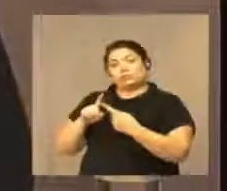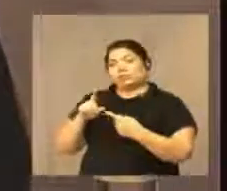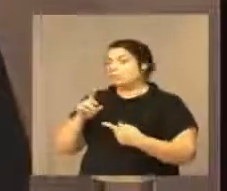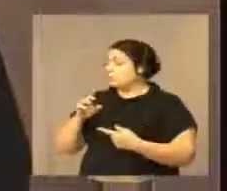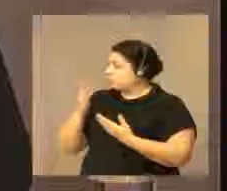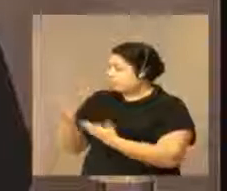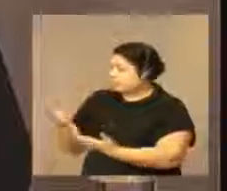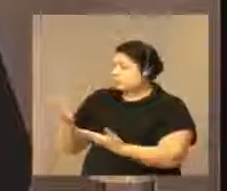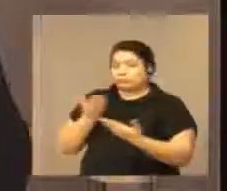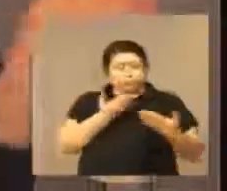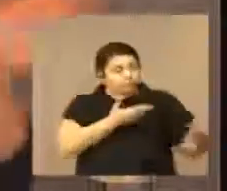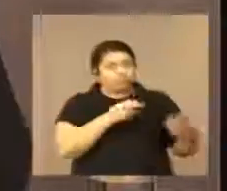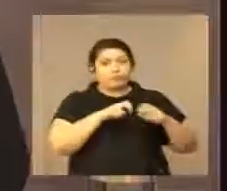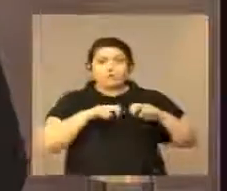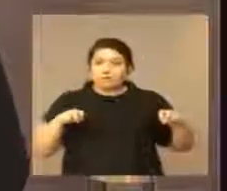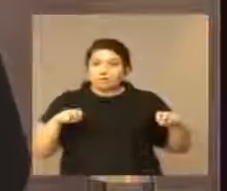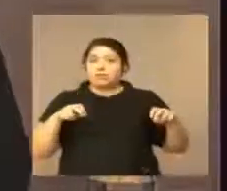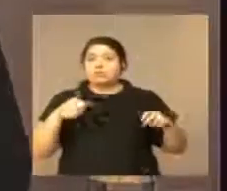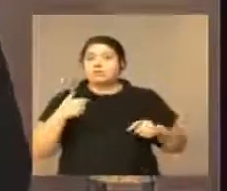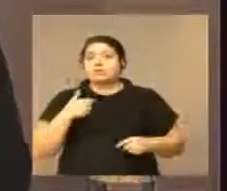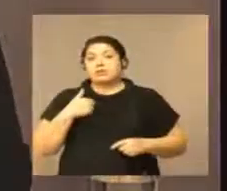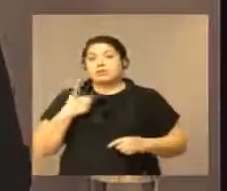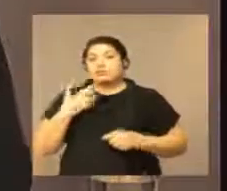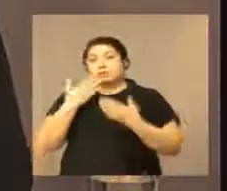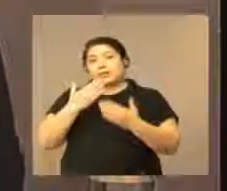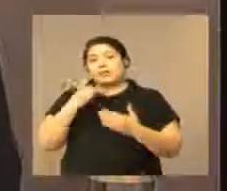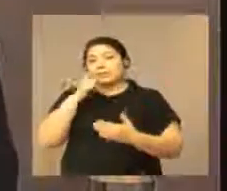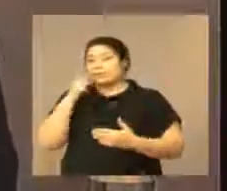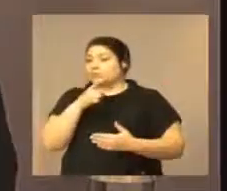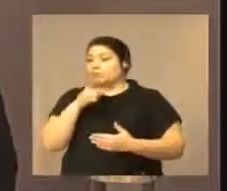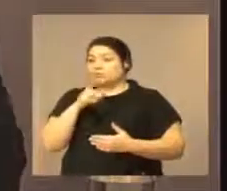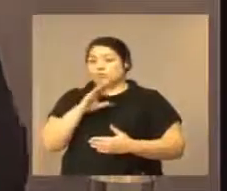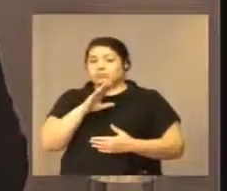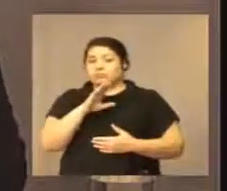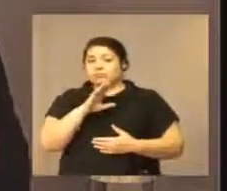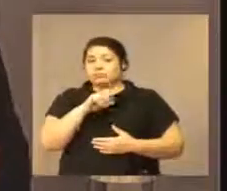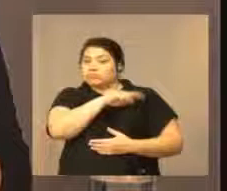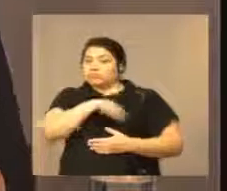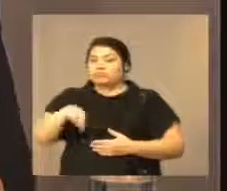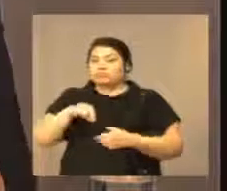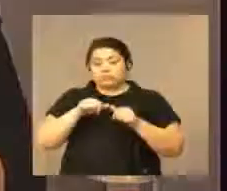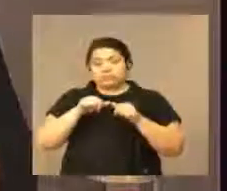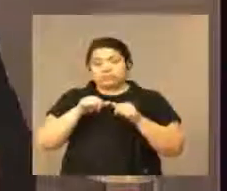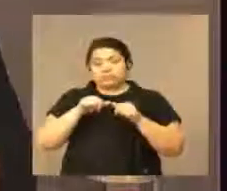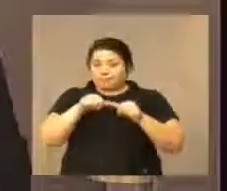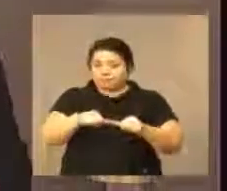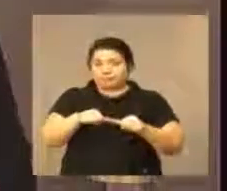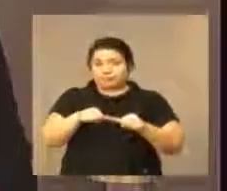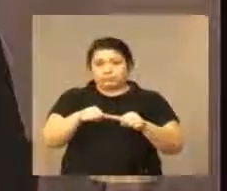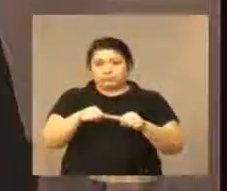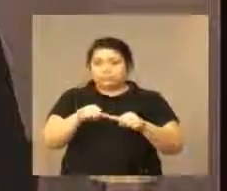here and again, for you staying. Oh, sorry. Jeez. And okay,